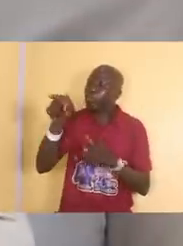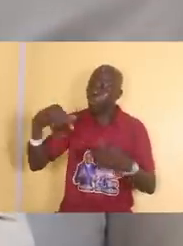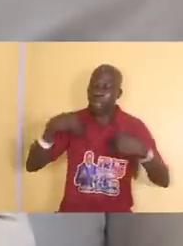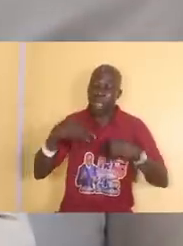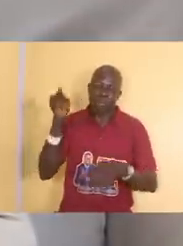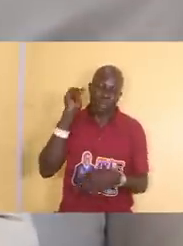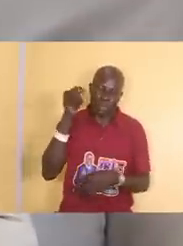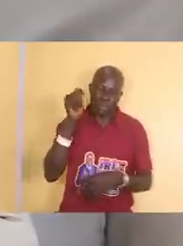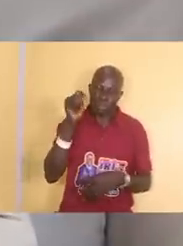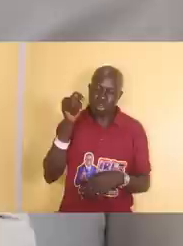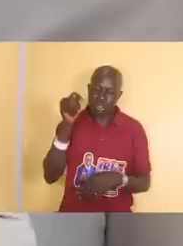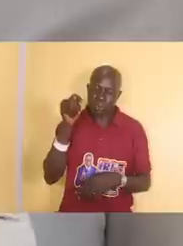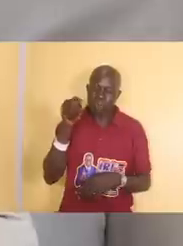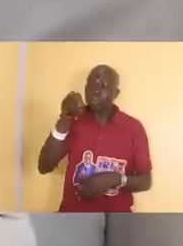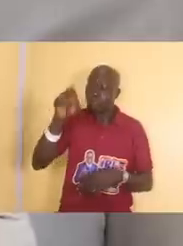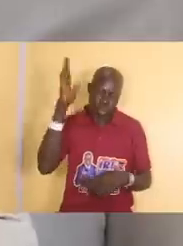help them. To